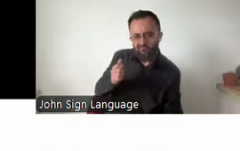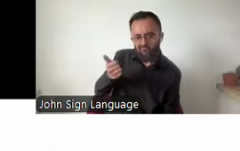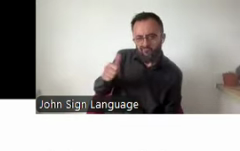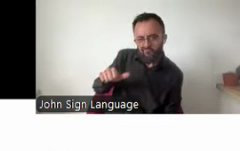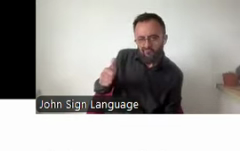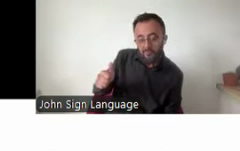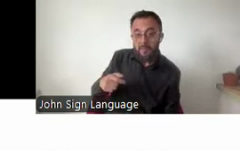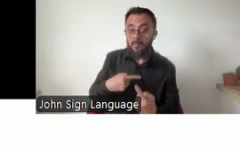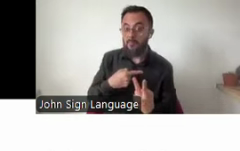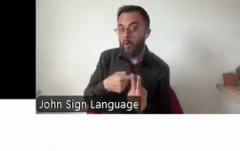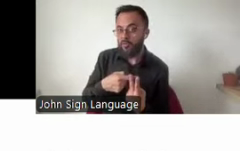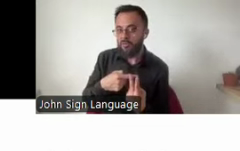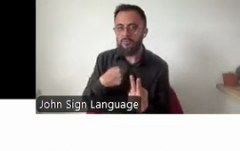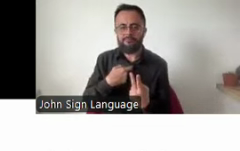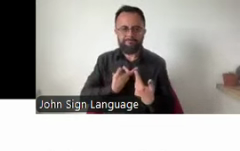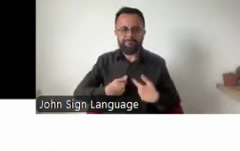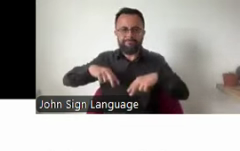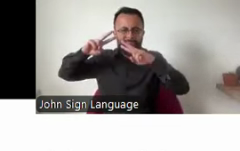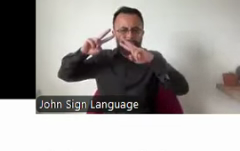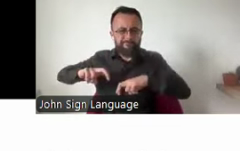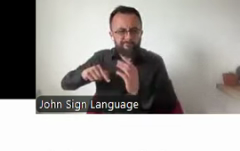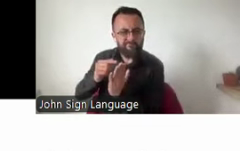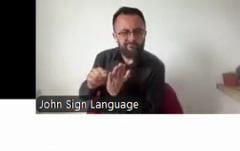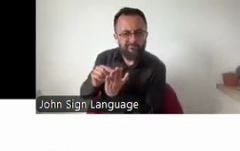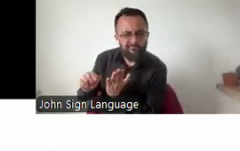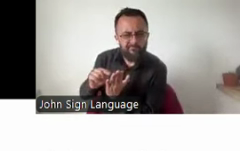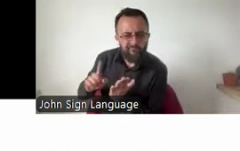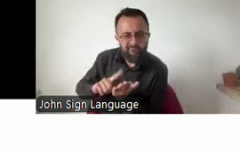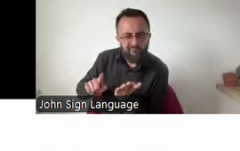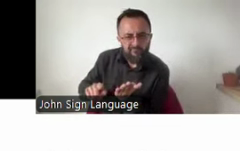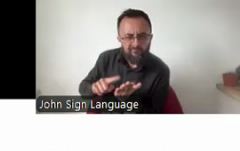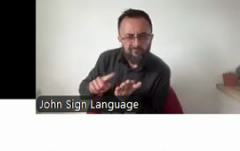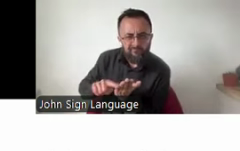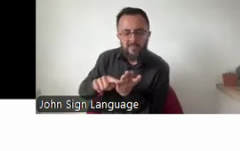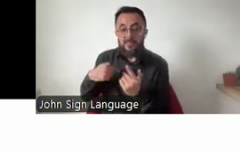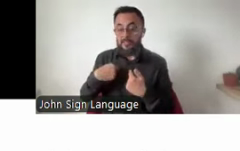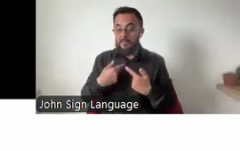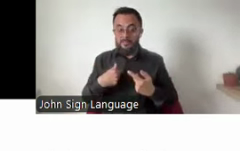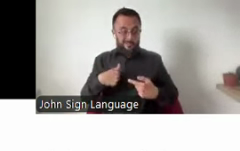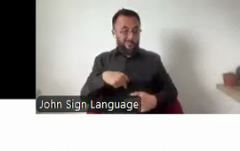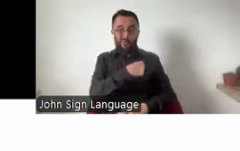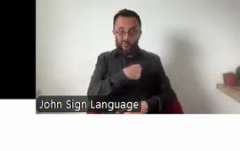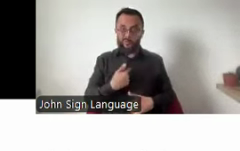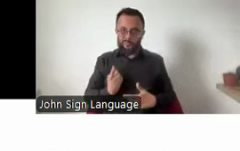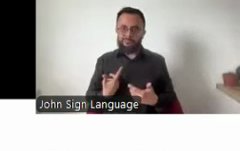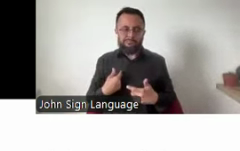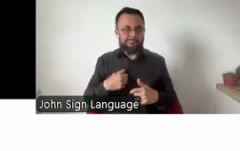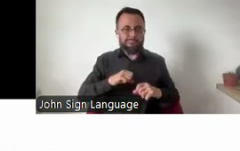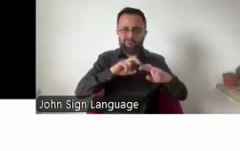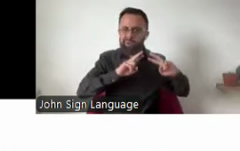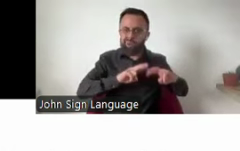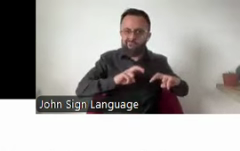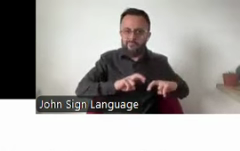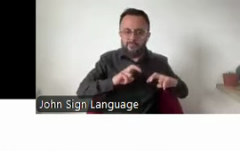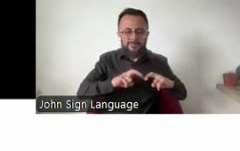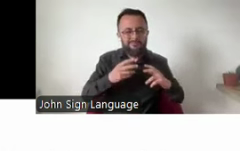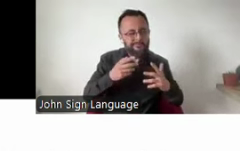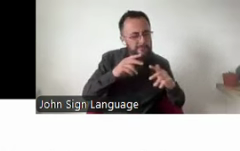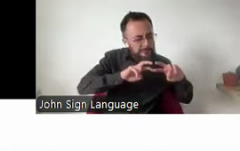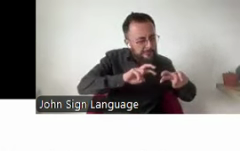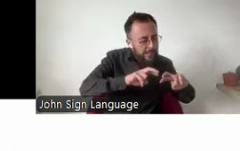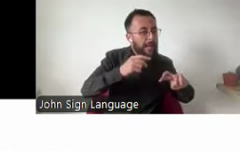find all the evidence about health equity for persons with disabilities in the country. We unpack